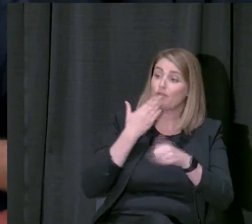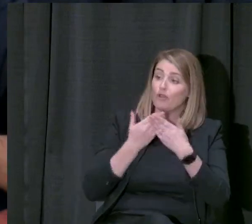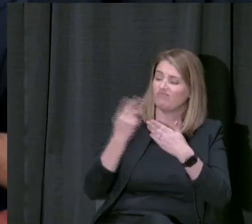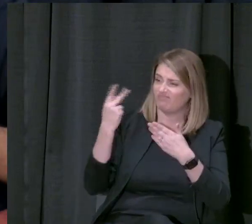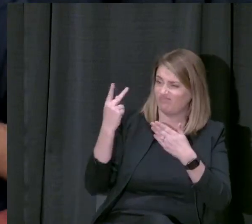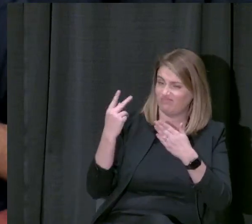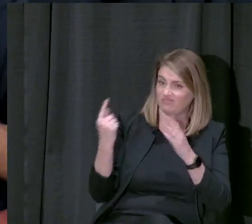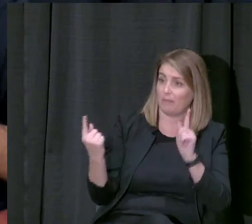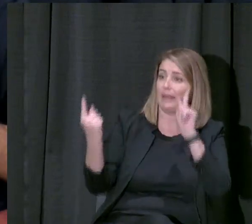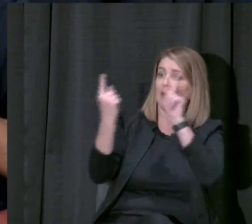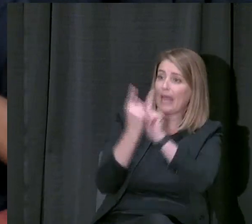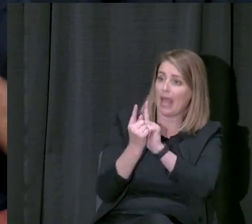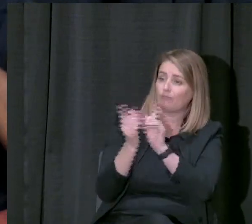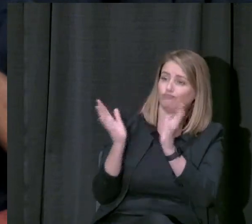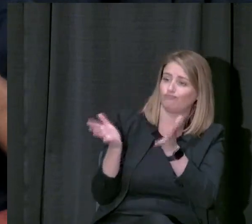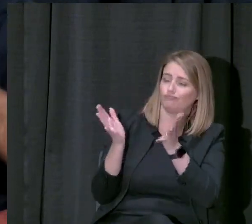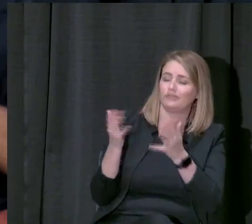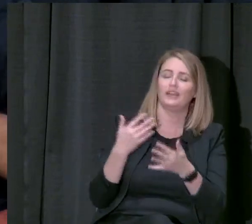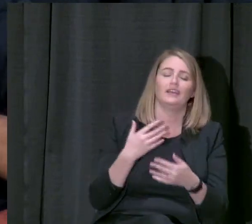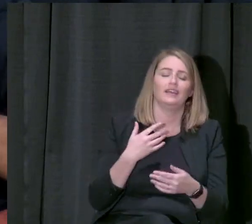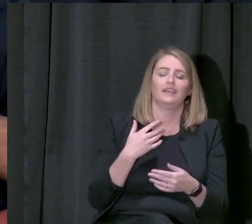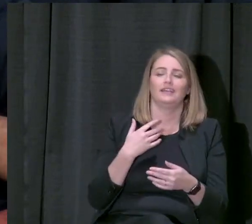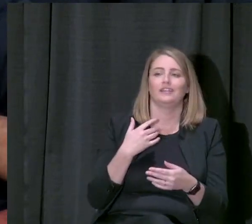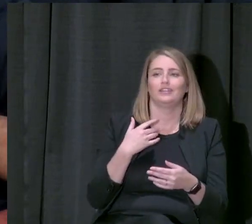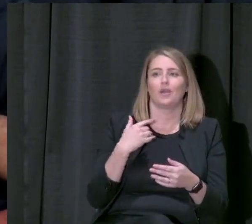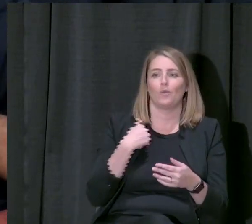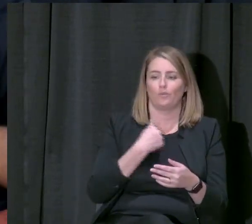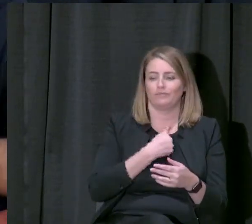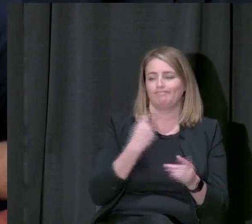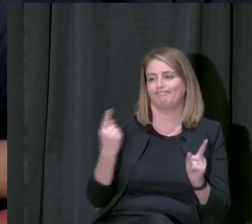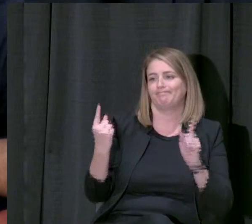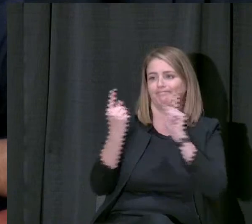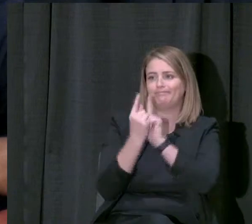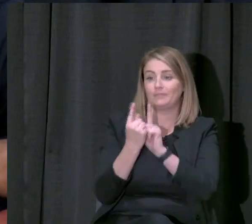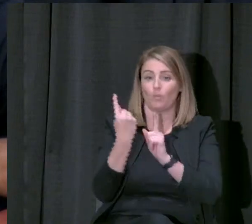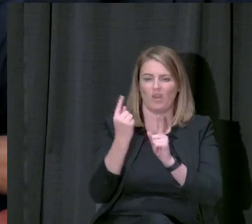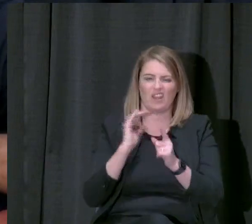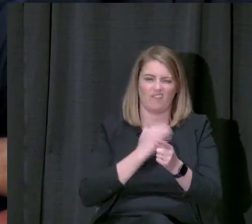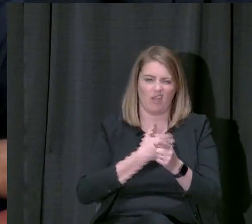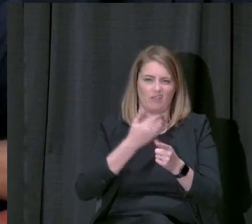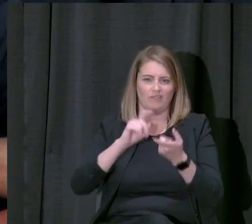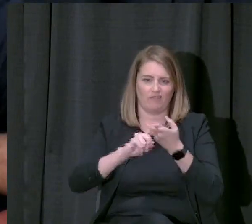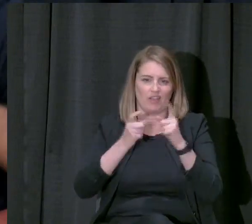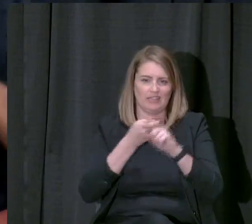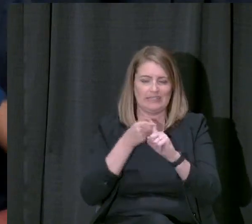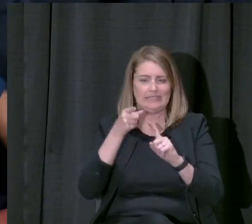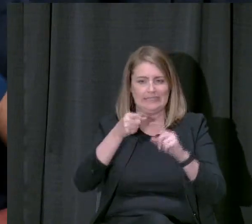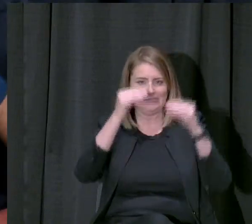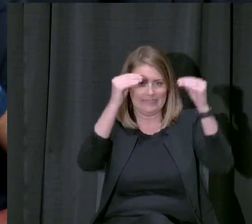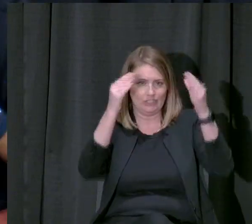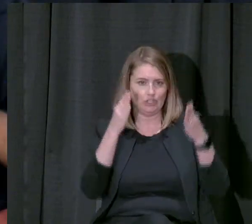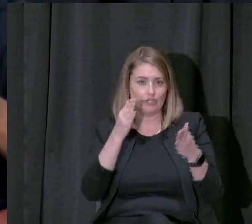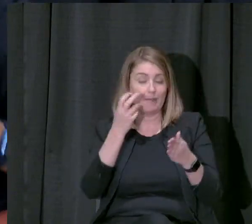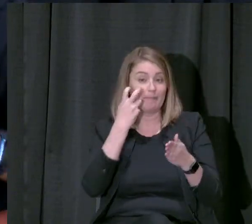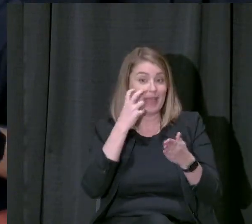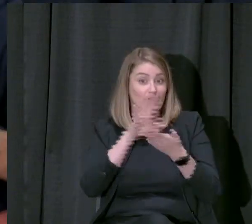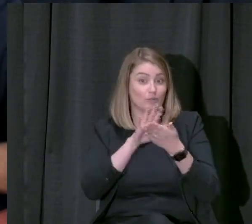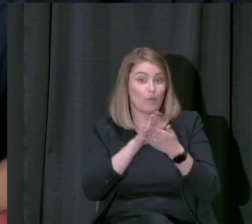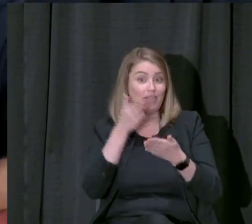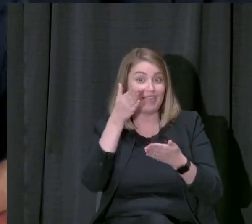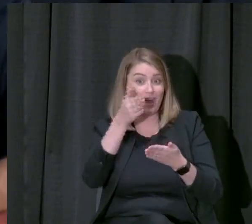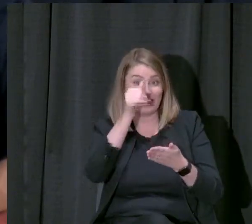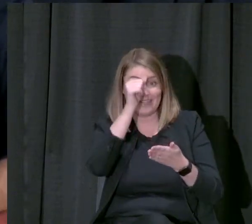and so on and so forth. And we met up because one of our mutual friends actually is a teacher at a blind school in India, in our